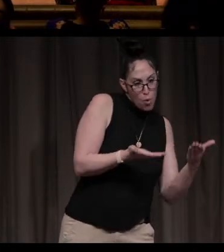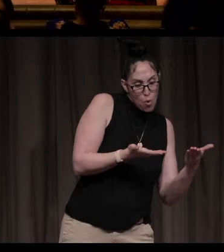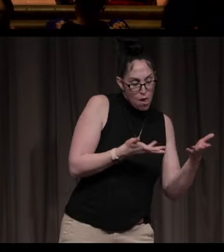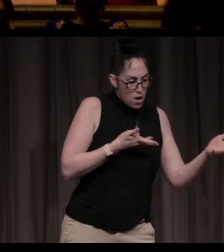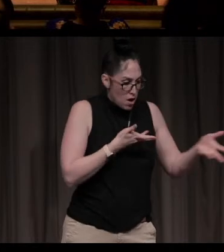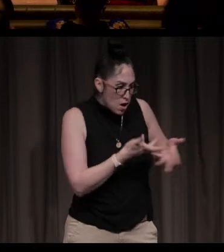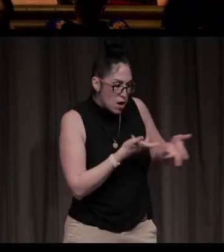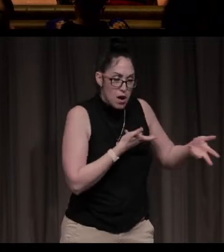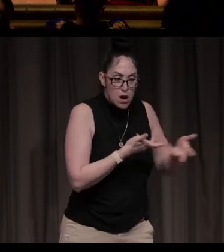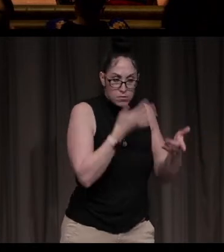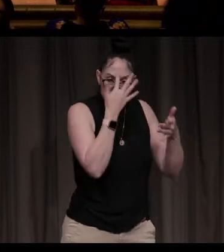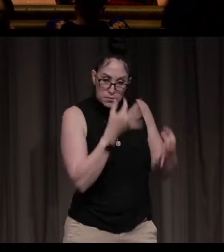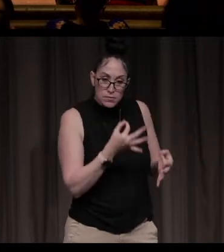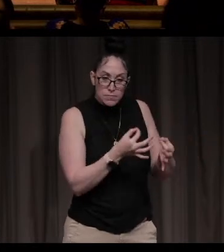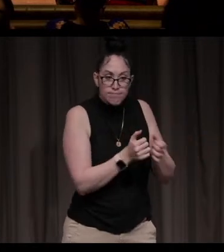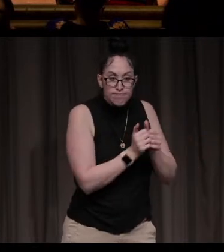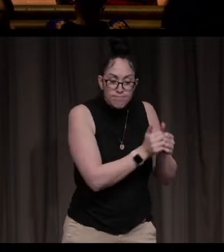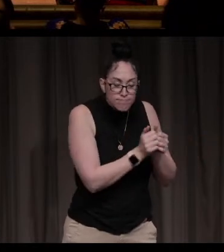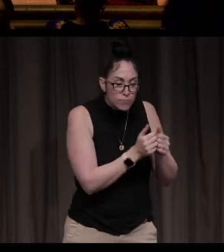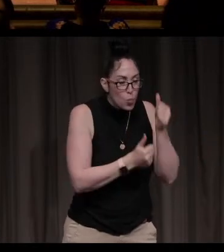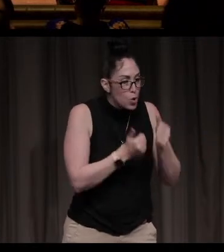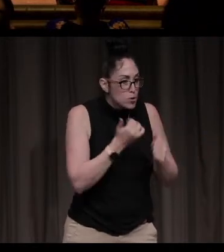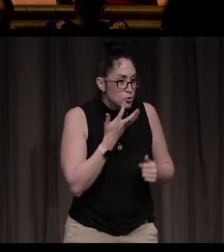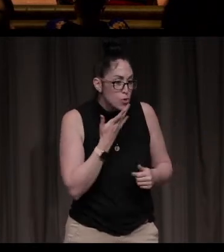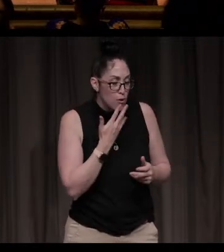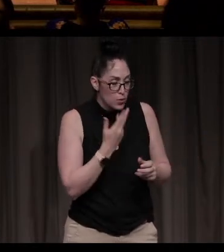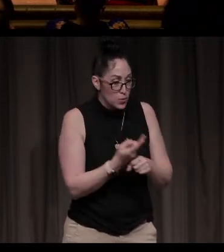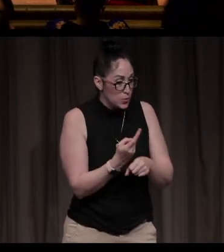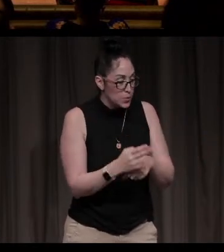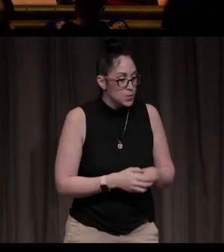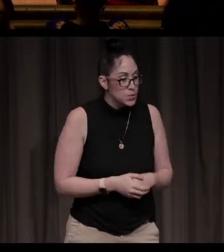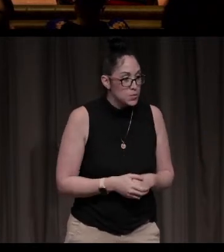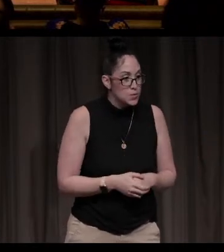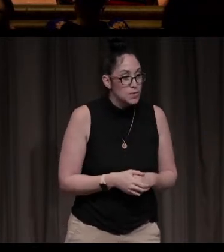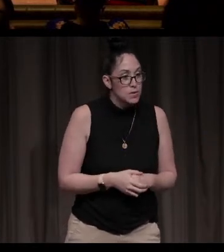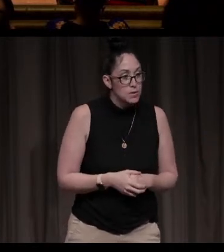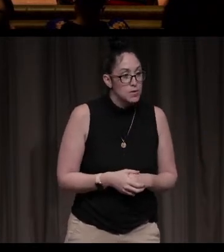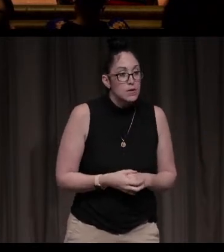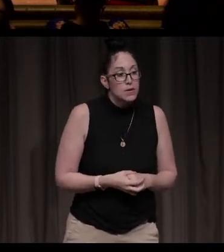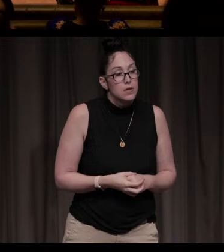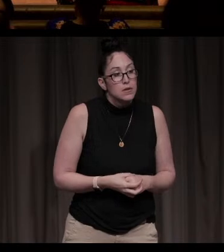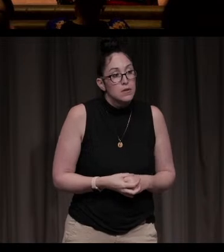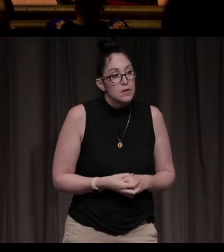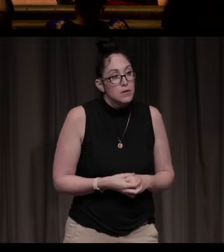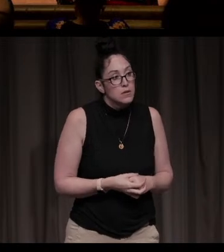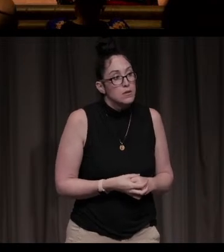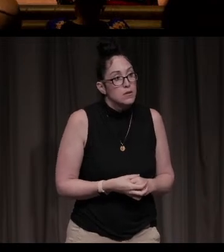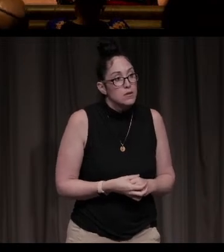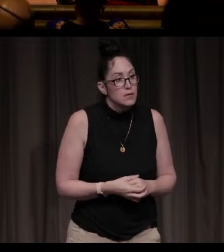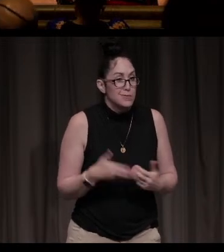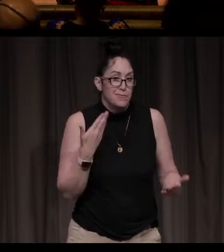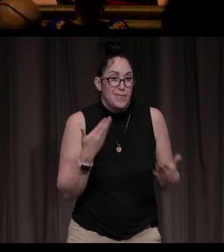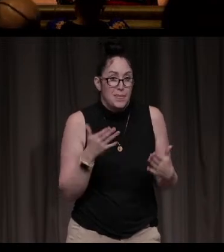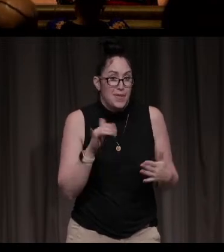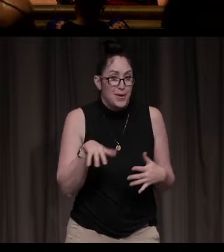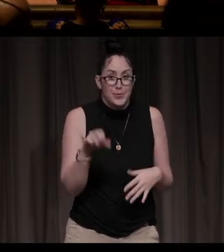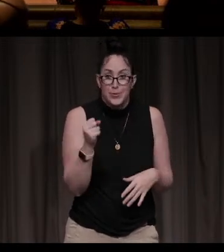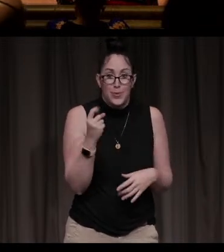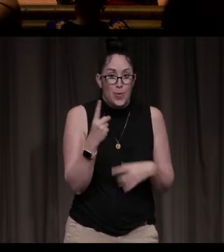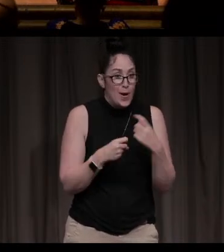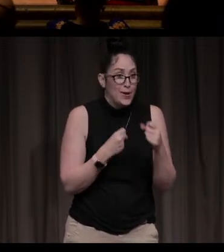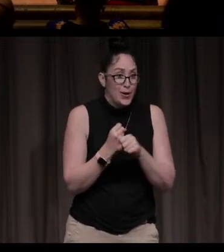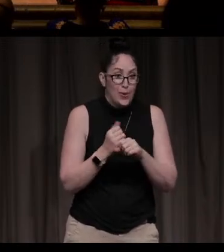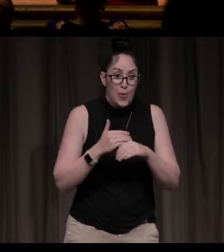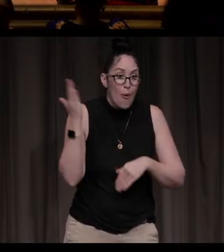that background with a color combination. And so it was a conversation that took maybe a year or more from the